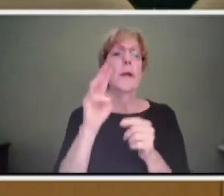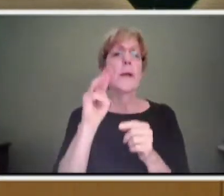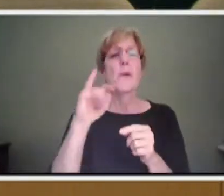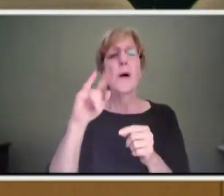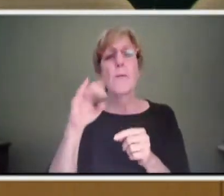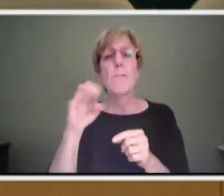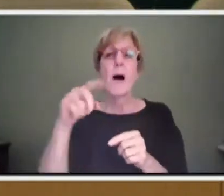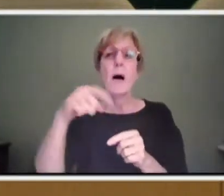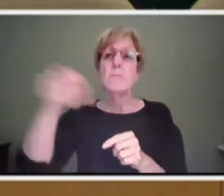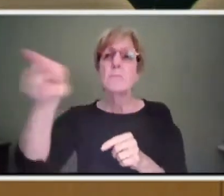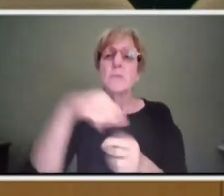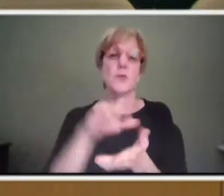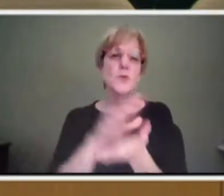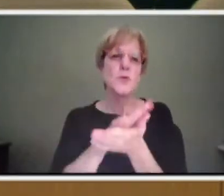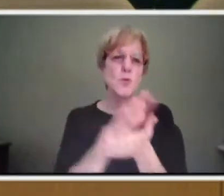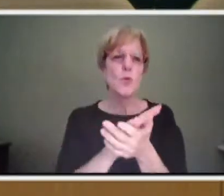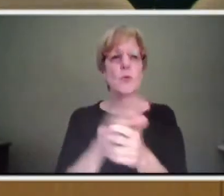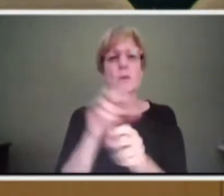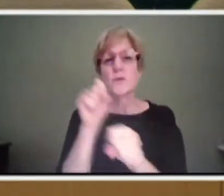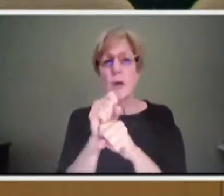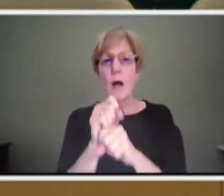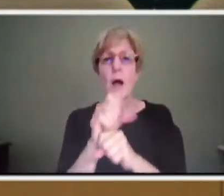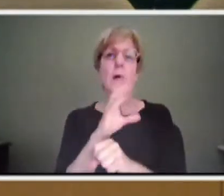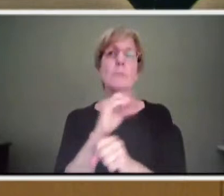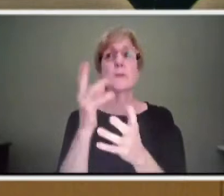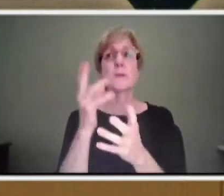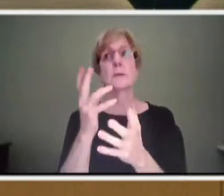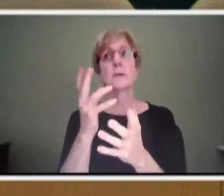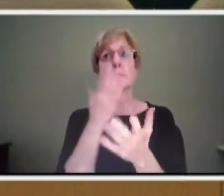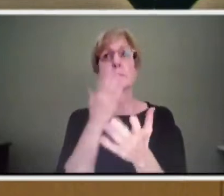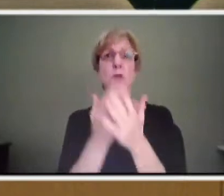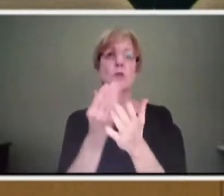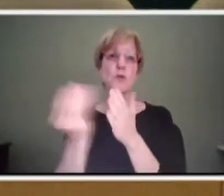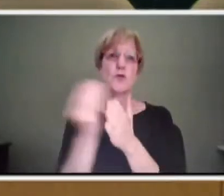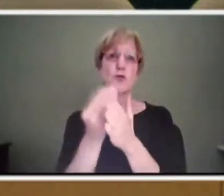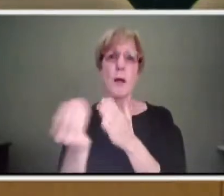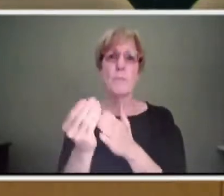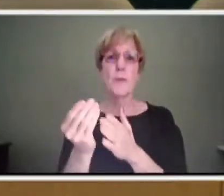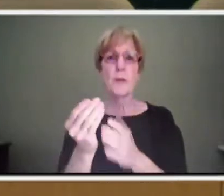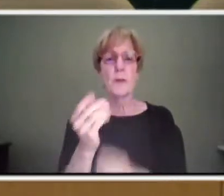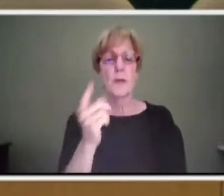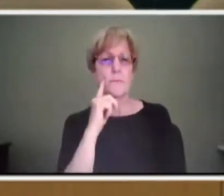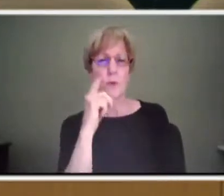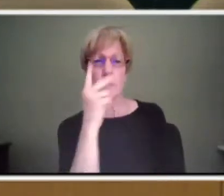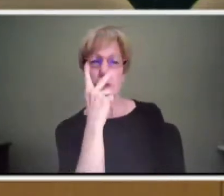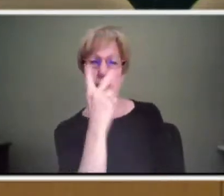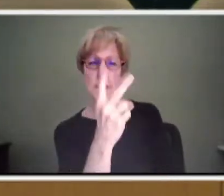schools, employment, and strong retail. To give you a look, here's